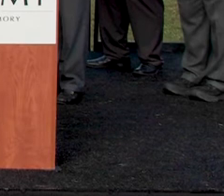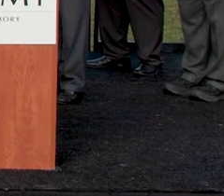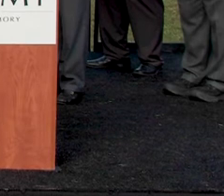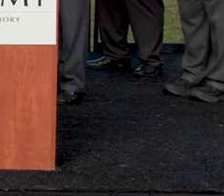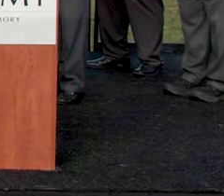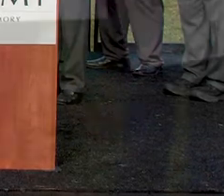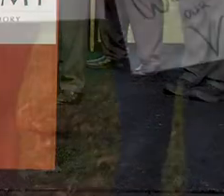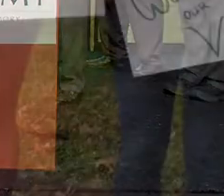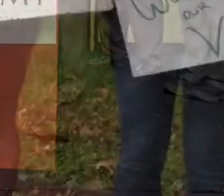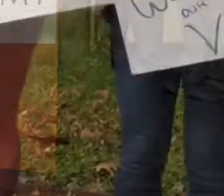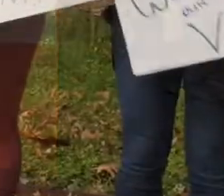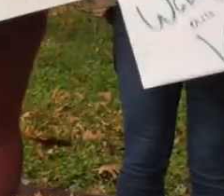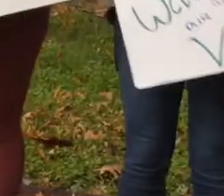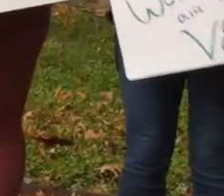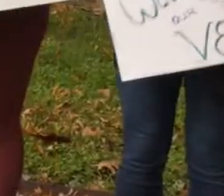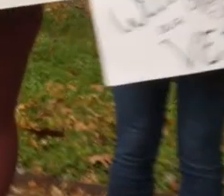when evening